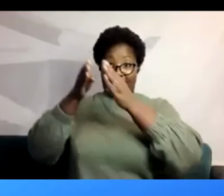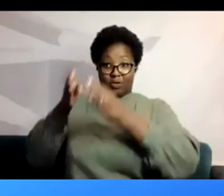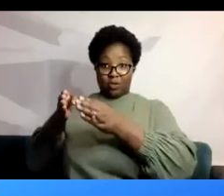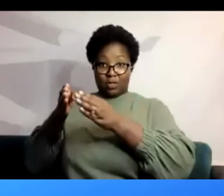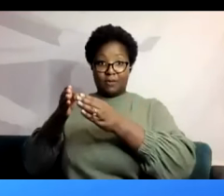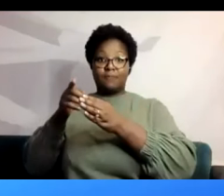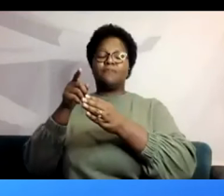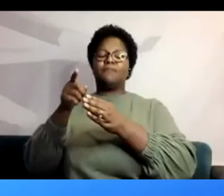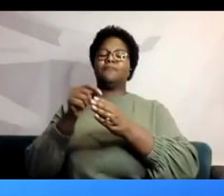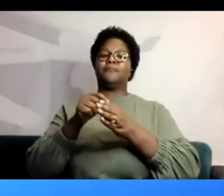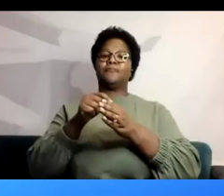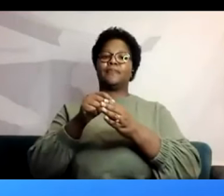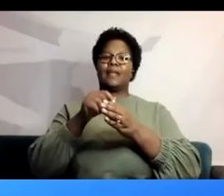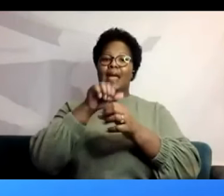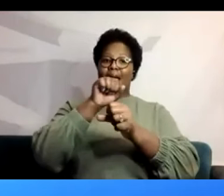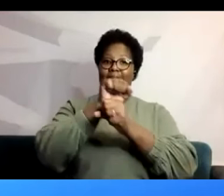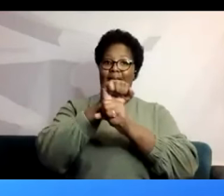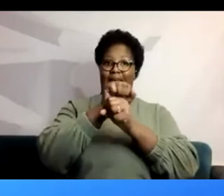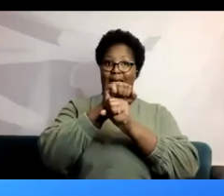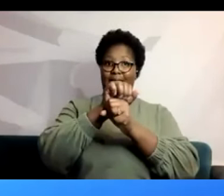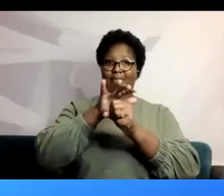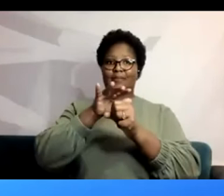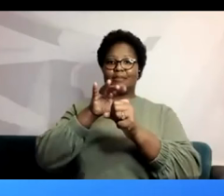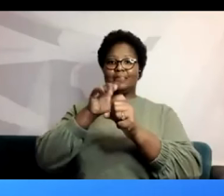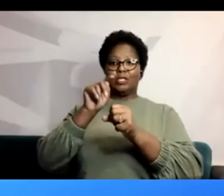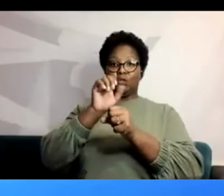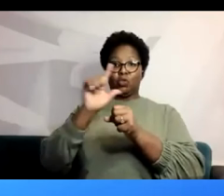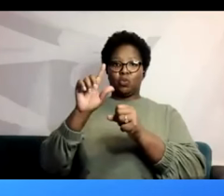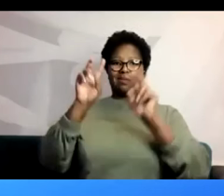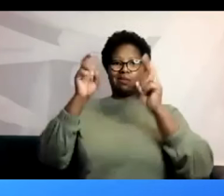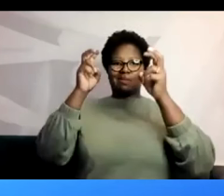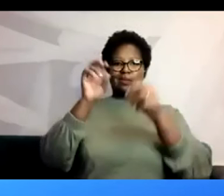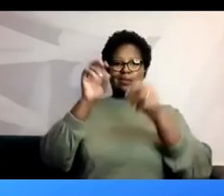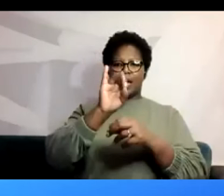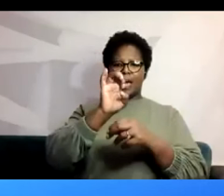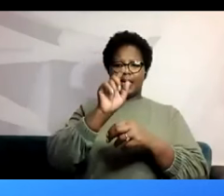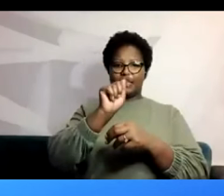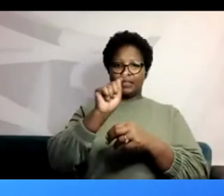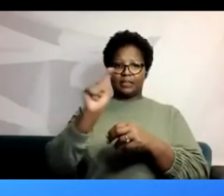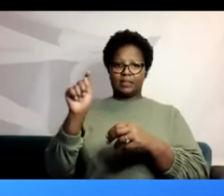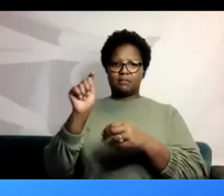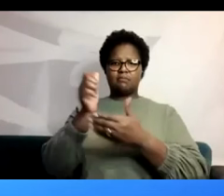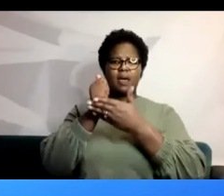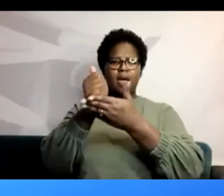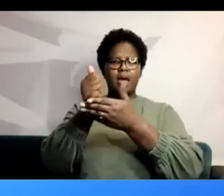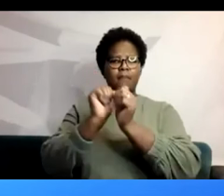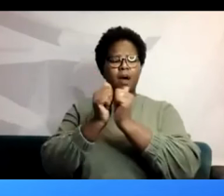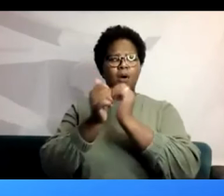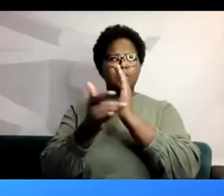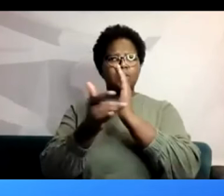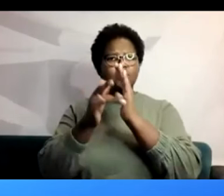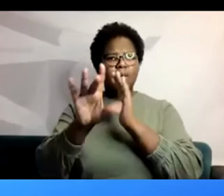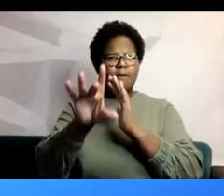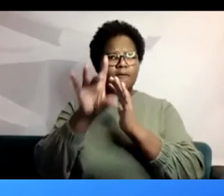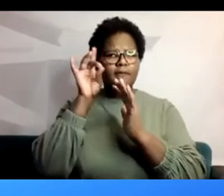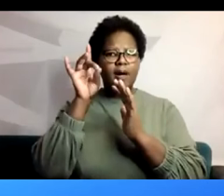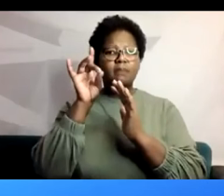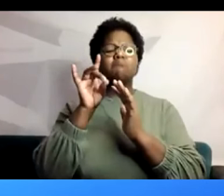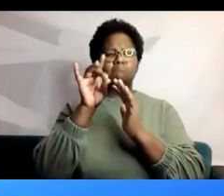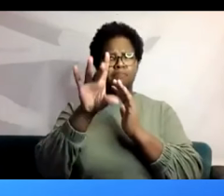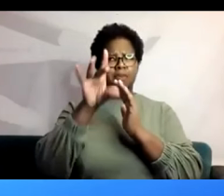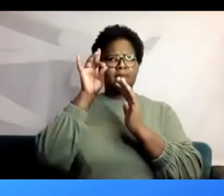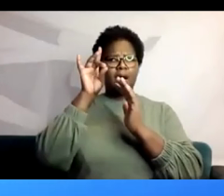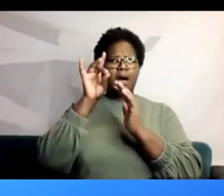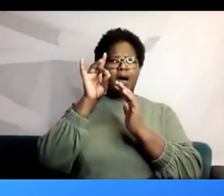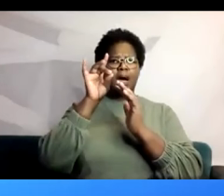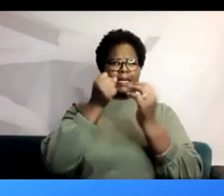IETT, helps determine what environments the technology will be used in. It fine-tunes current use of technology and the